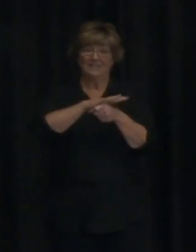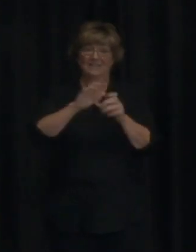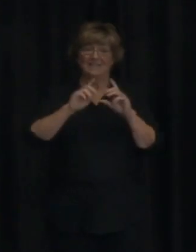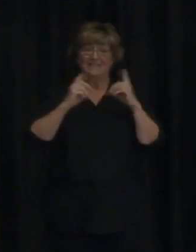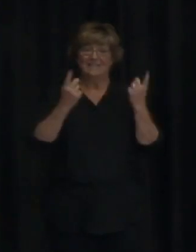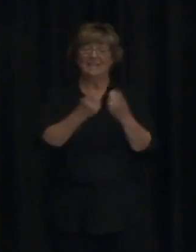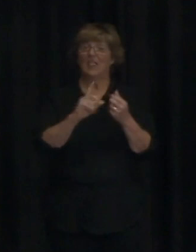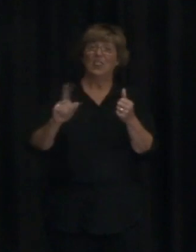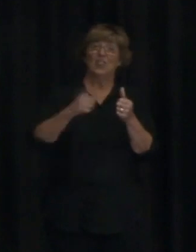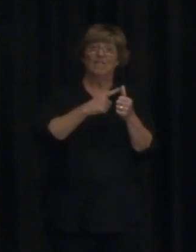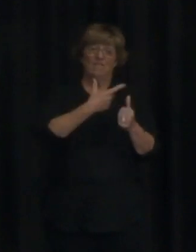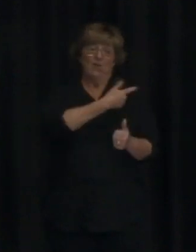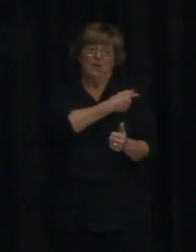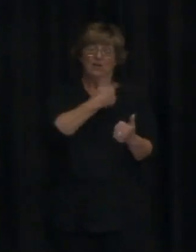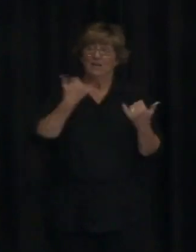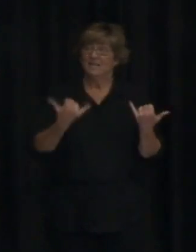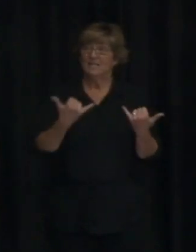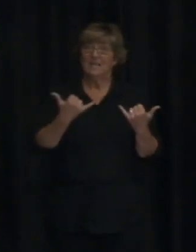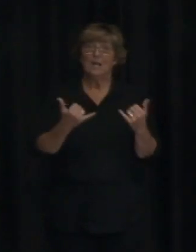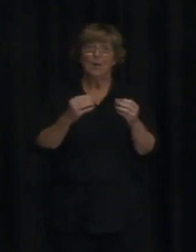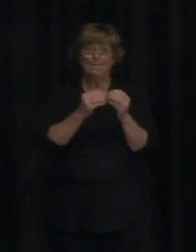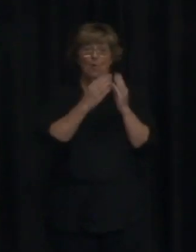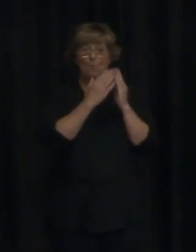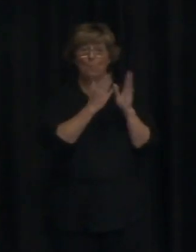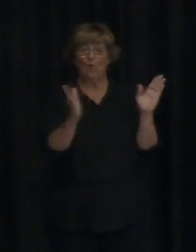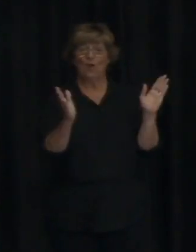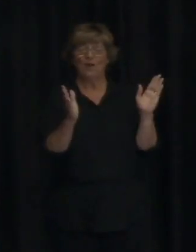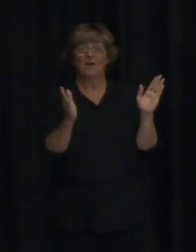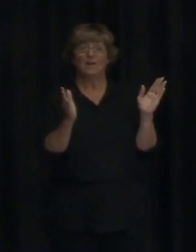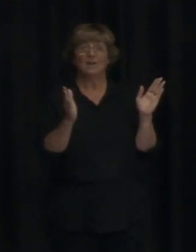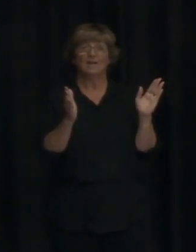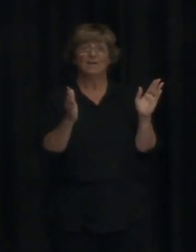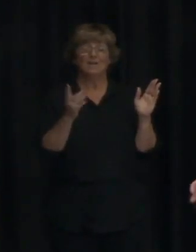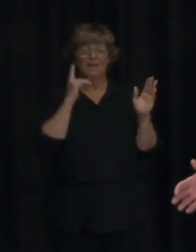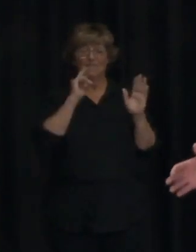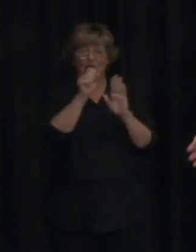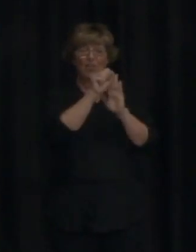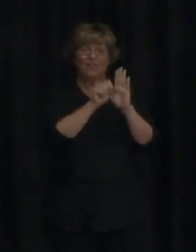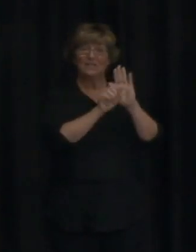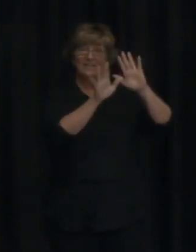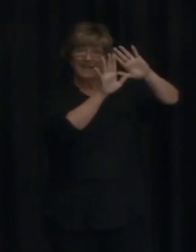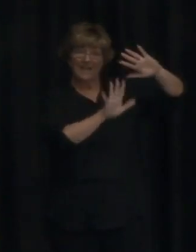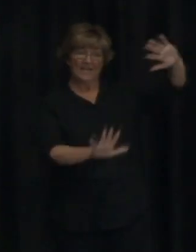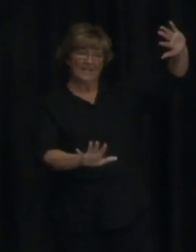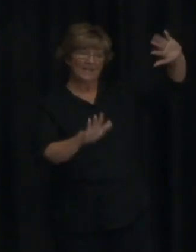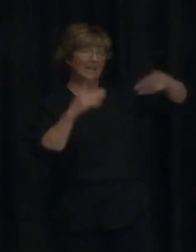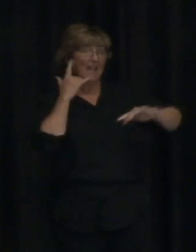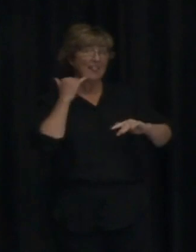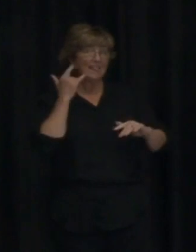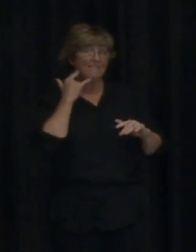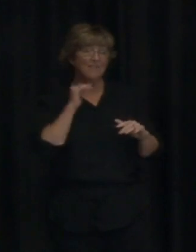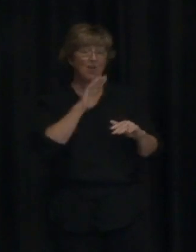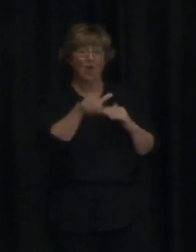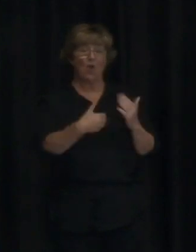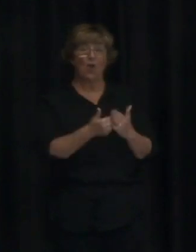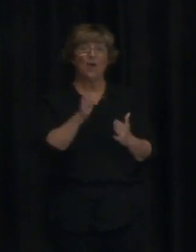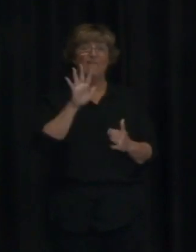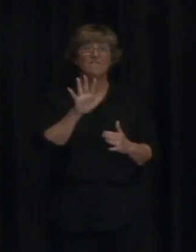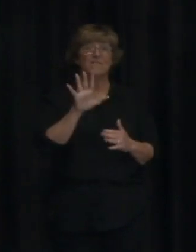first dose. Today marks more broadly a commitment for the state of California across the spectrum in all